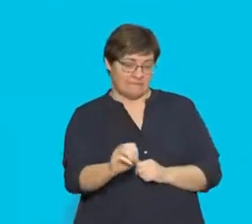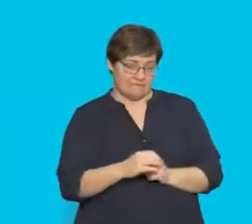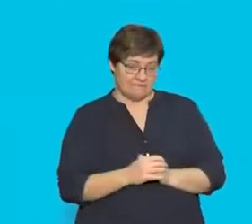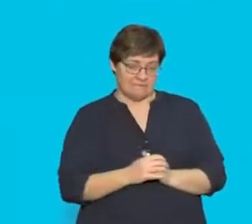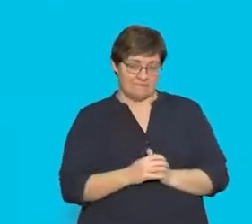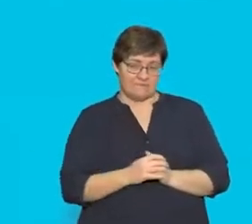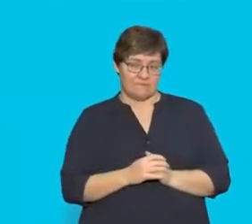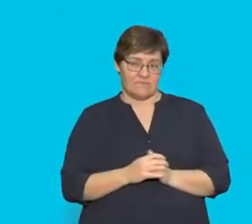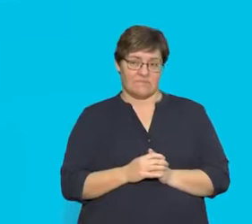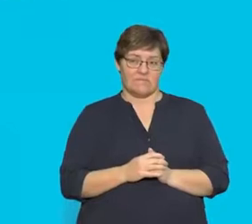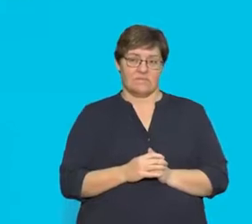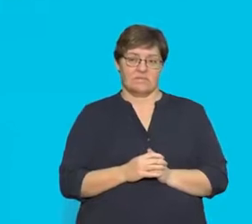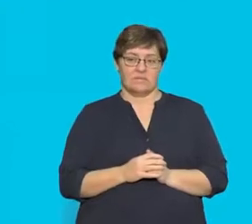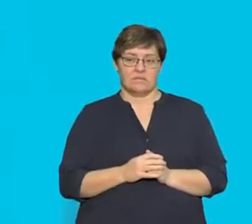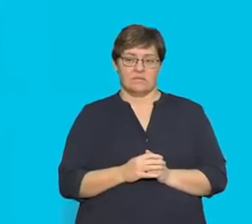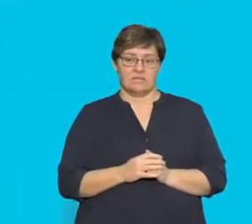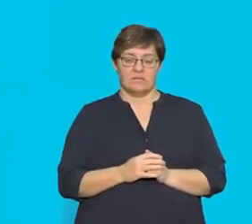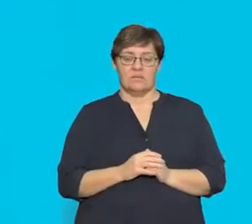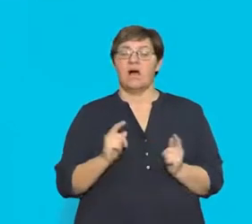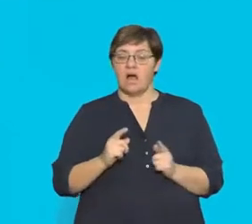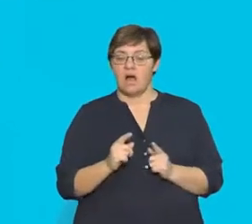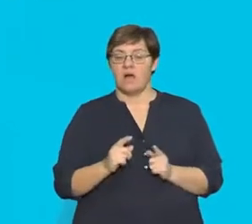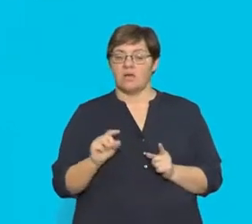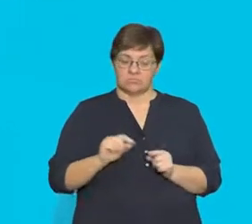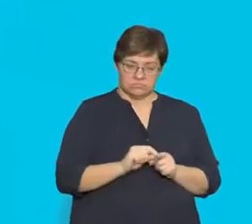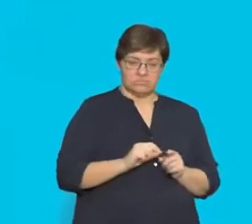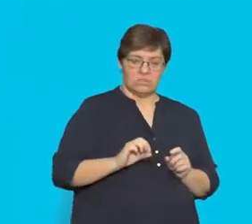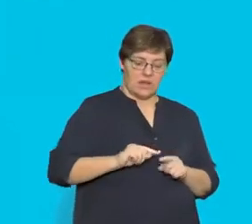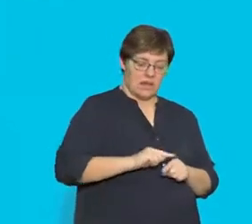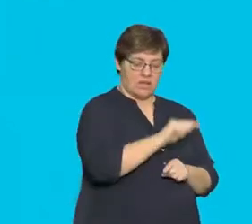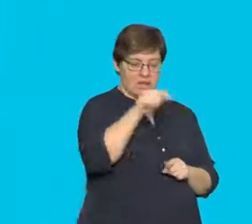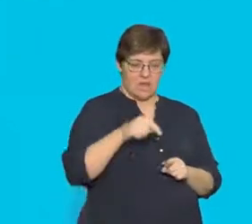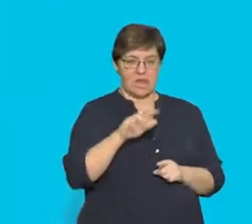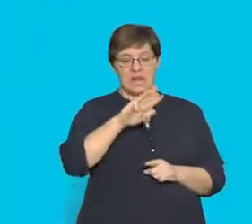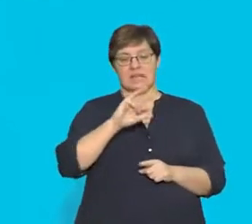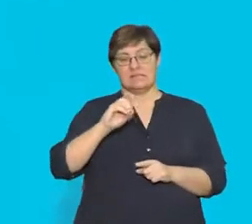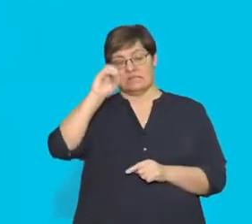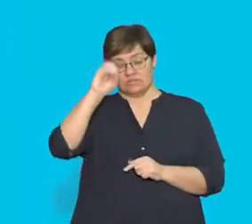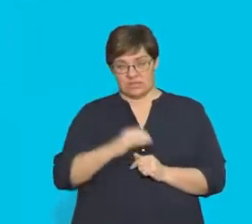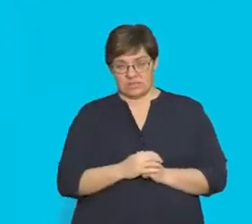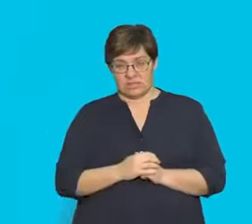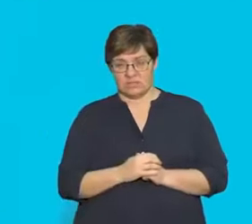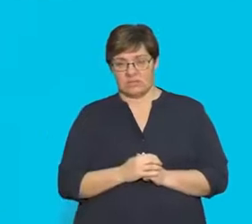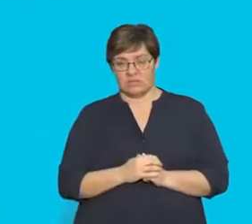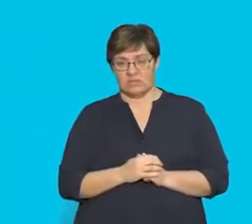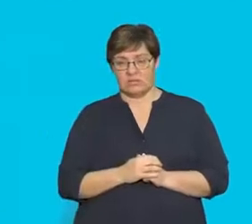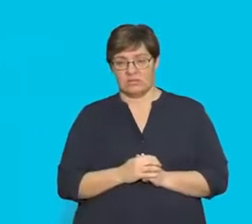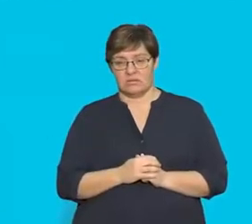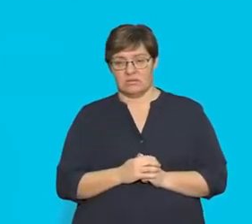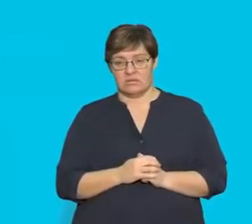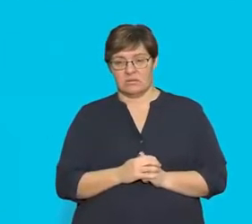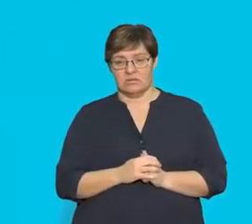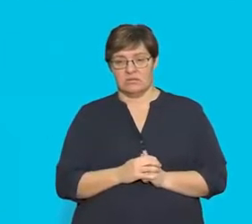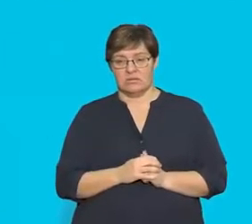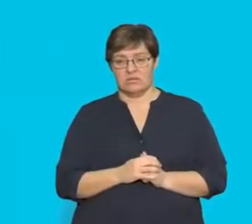and they must start and finish on the surface of an object at 90 degrees. So at 90 degrees to the magnet, that's where